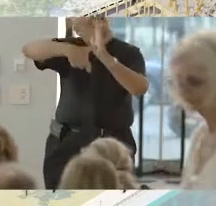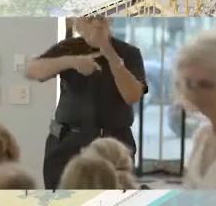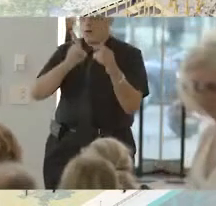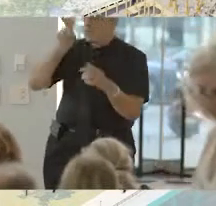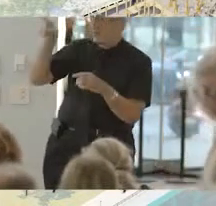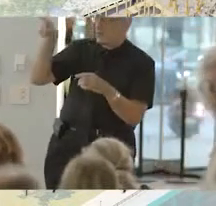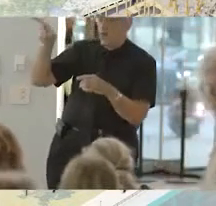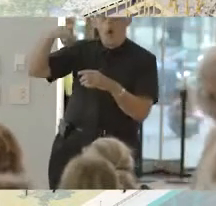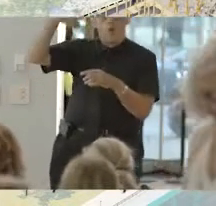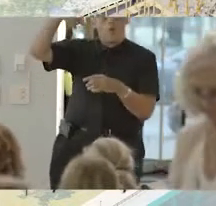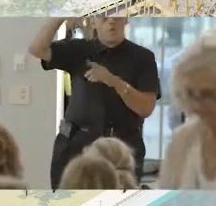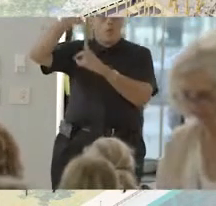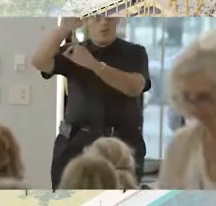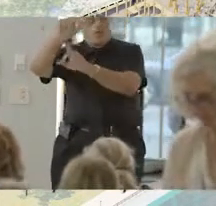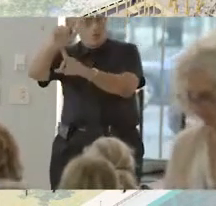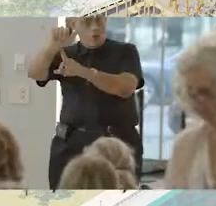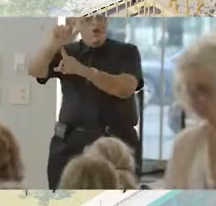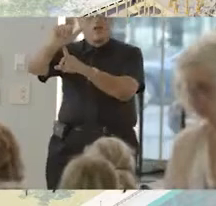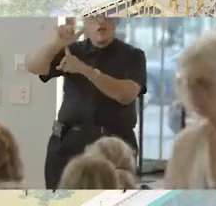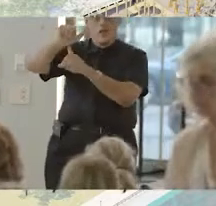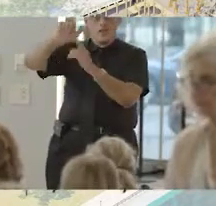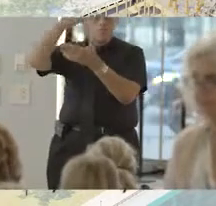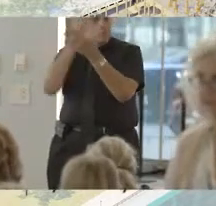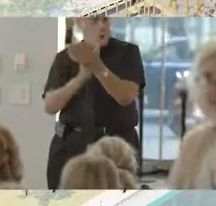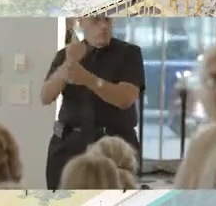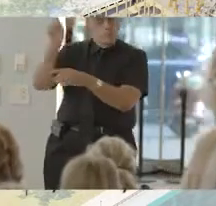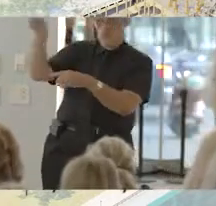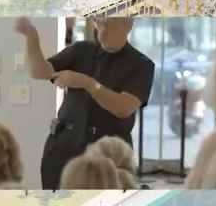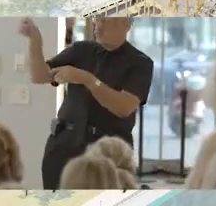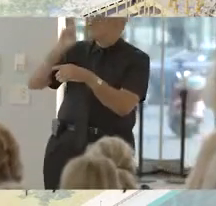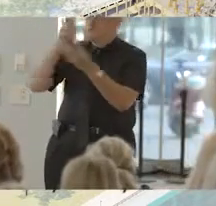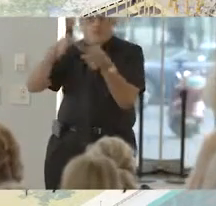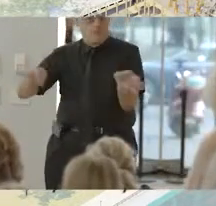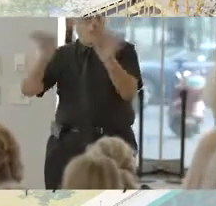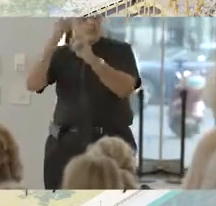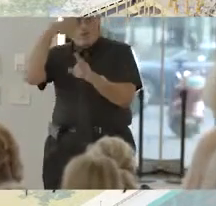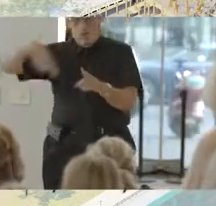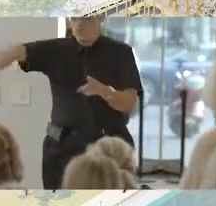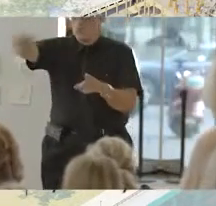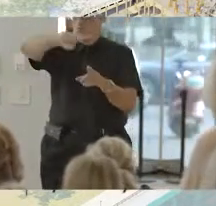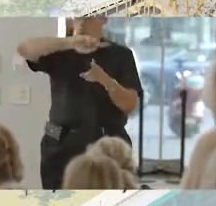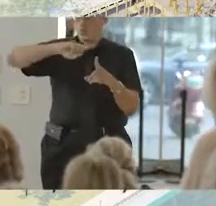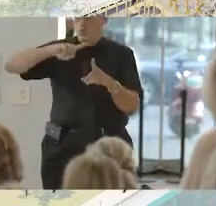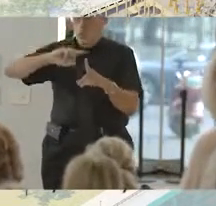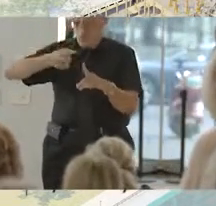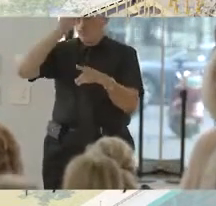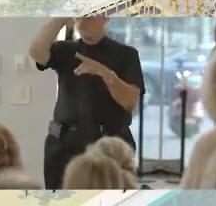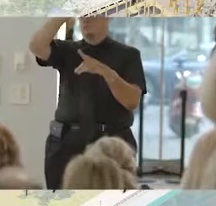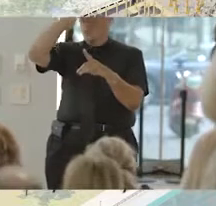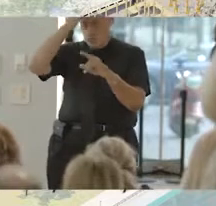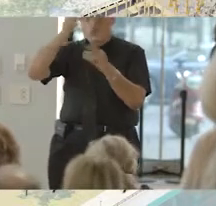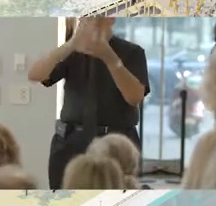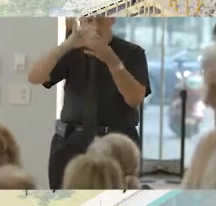a Port Authority element, right? So, but it's very important for you all to, make your comments heard